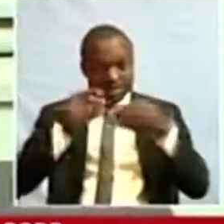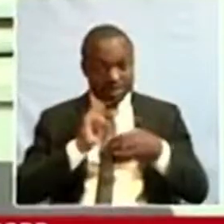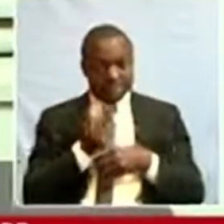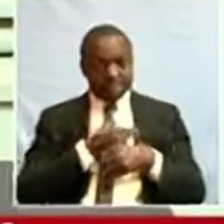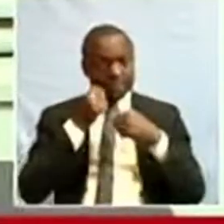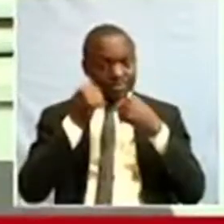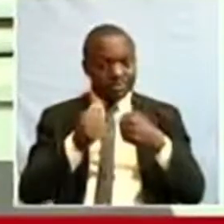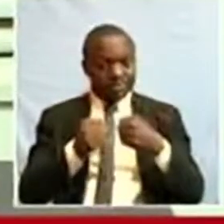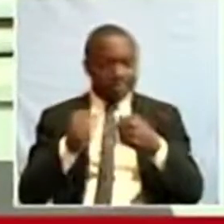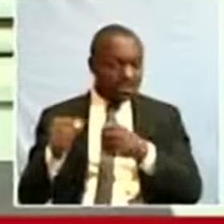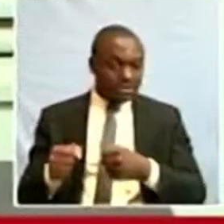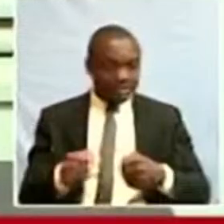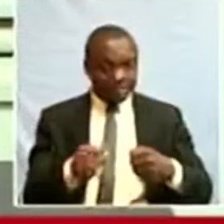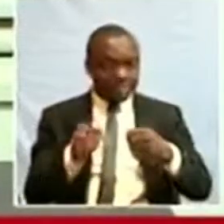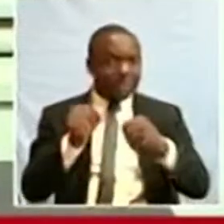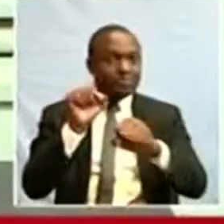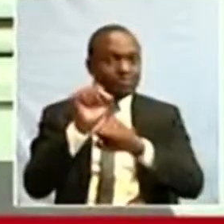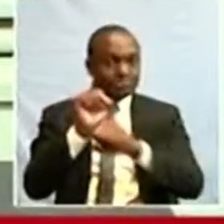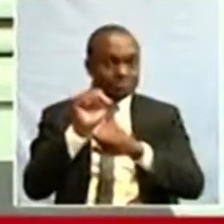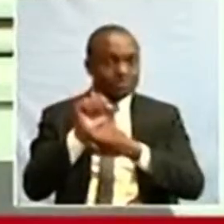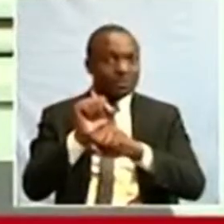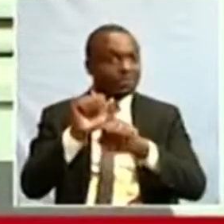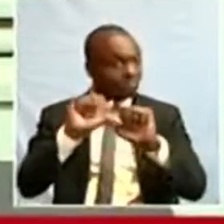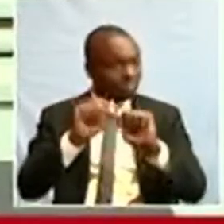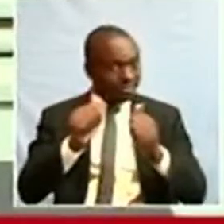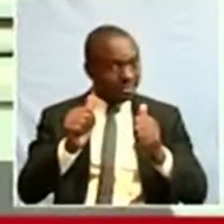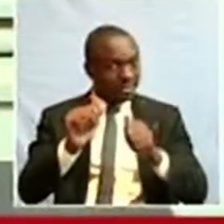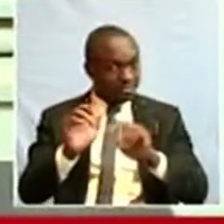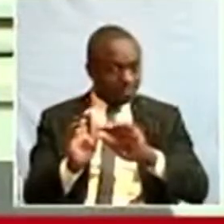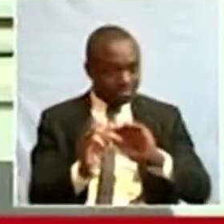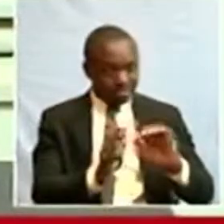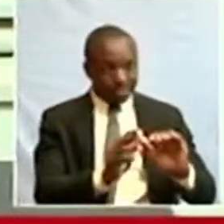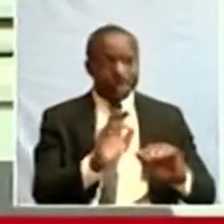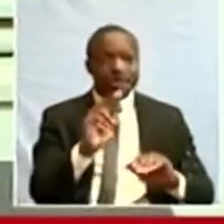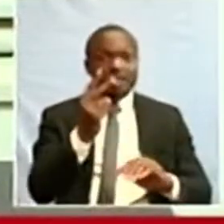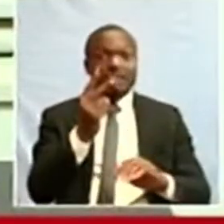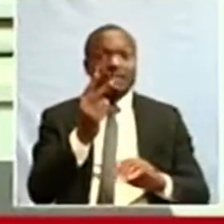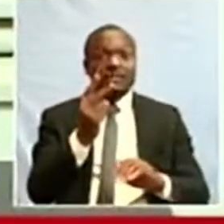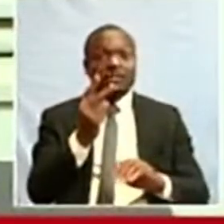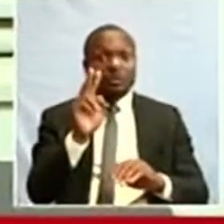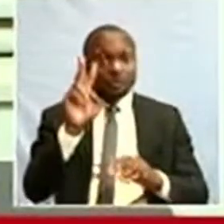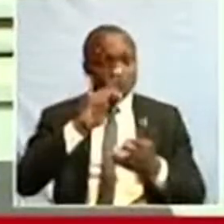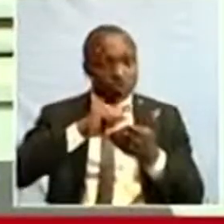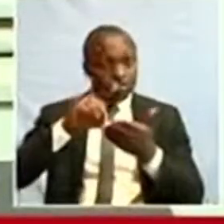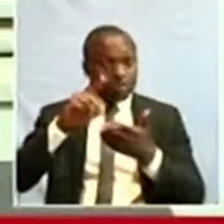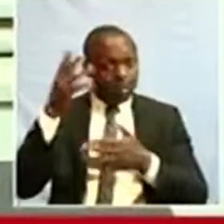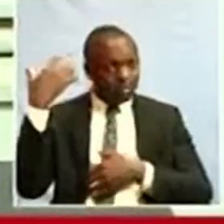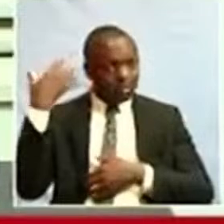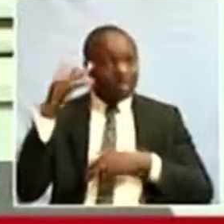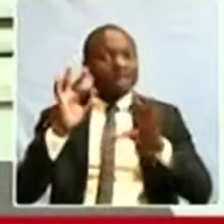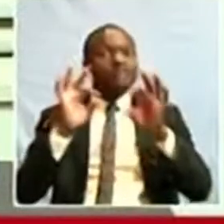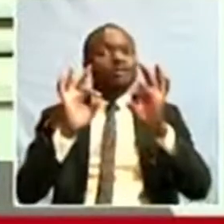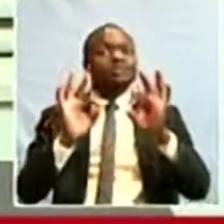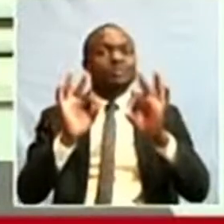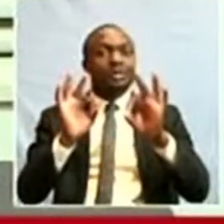that the system works well. Secondly, just 2 weeks ago, Smart Zambia